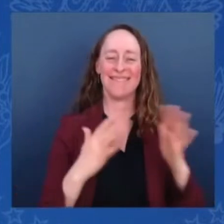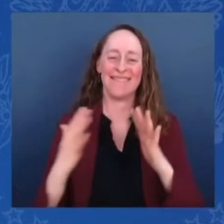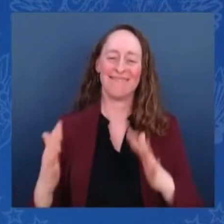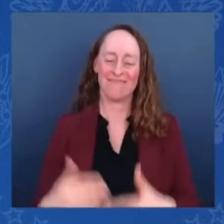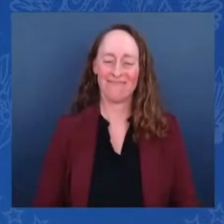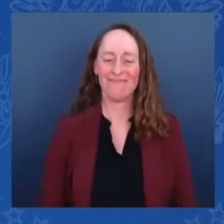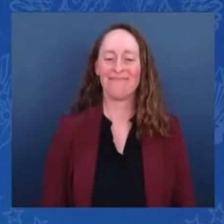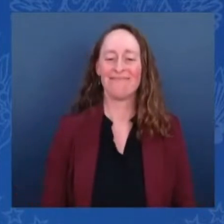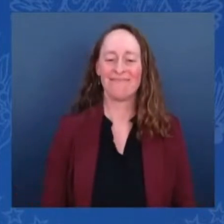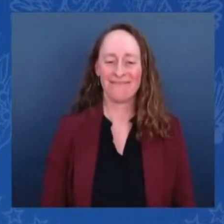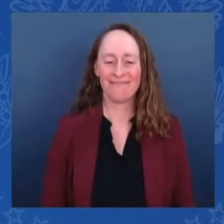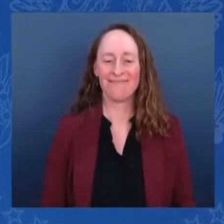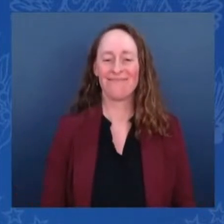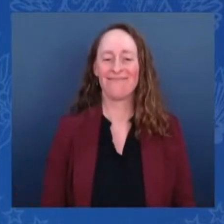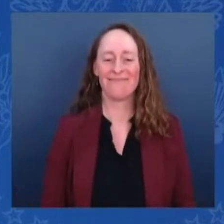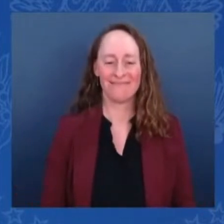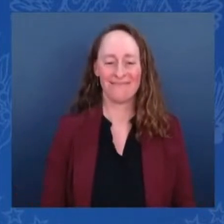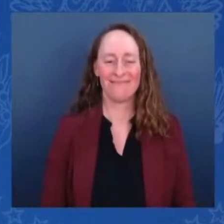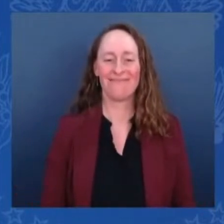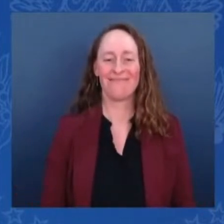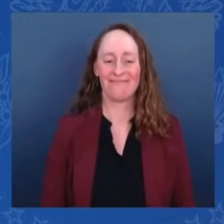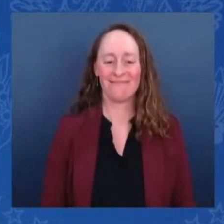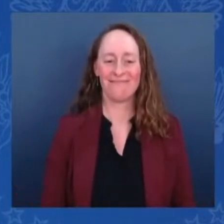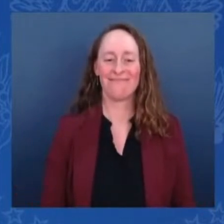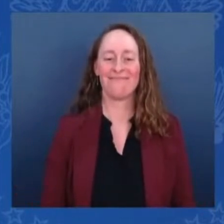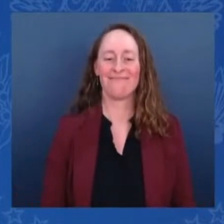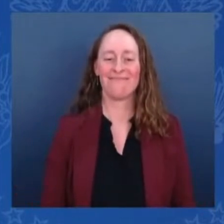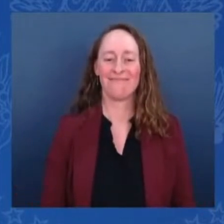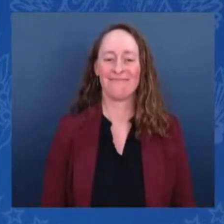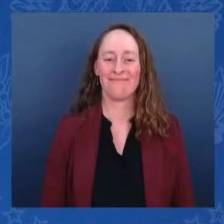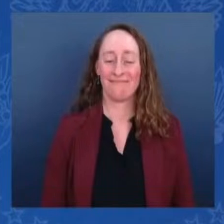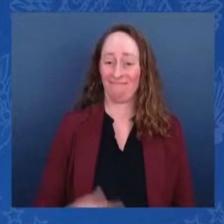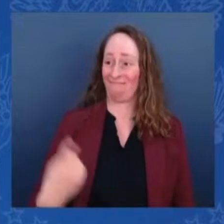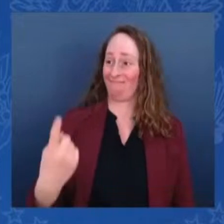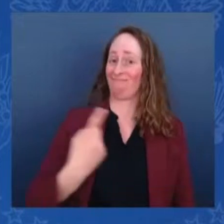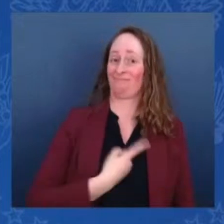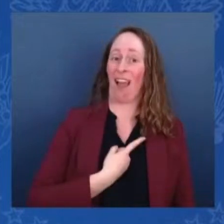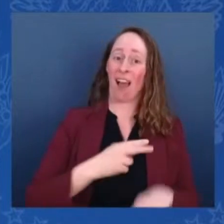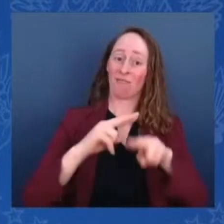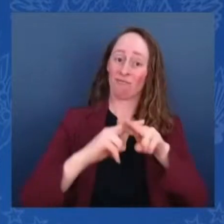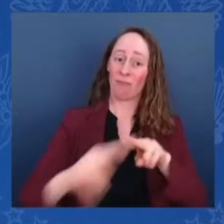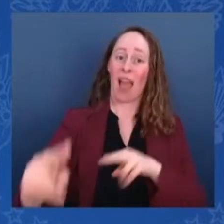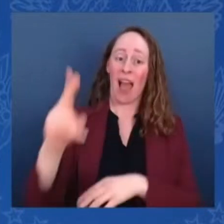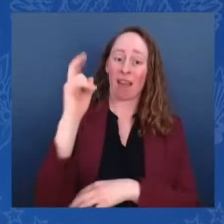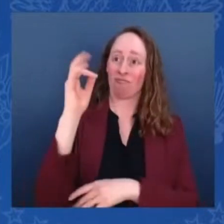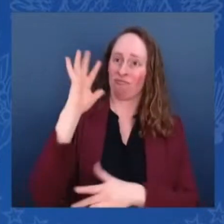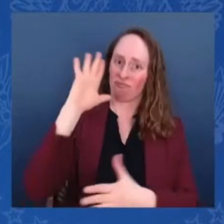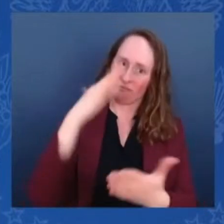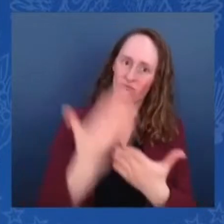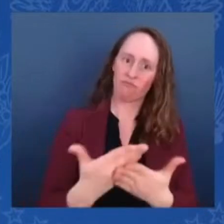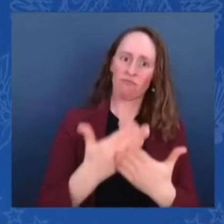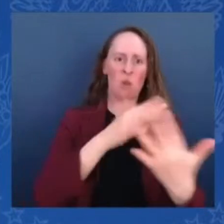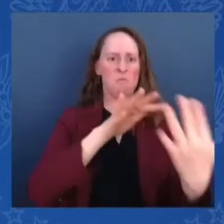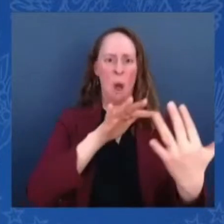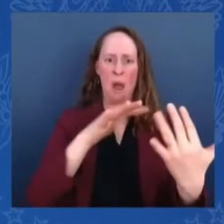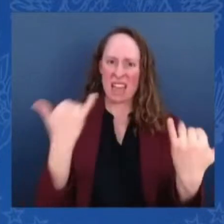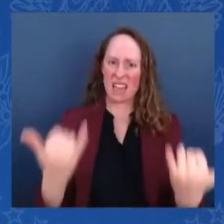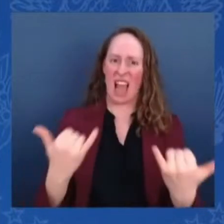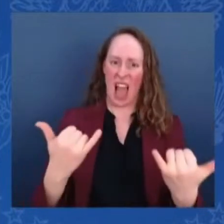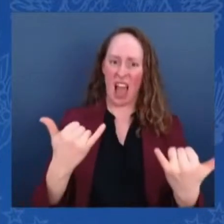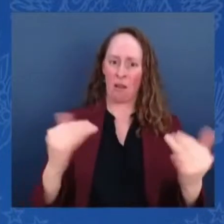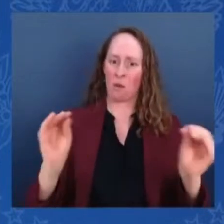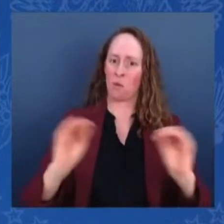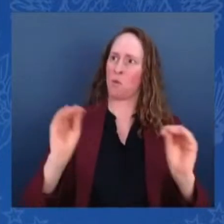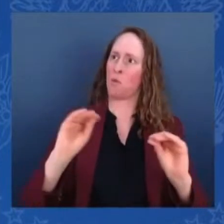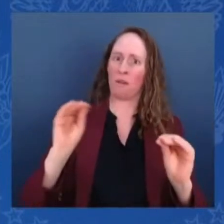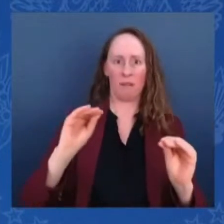It was a long train ride, but I'm the only commander-in-chief to visit a war zone not controlled by U.S. forces. We helped Ukrainians